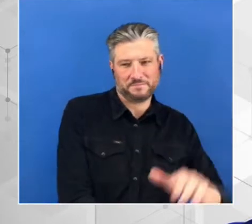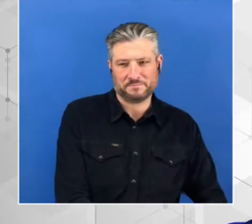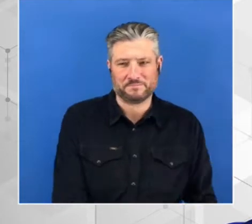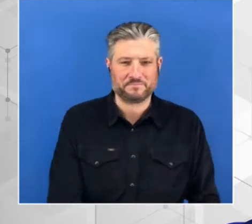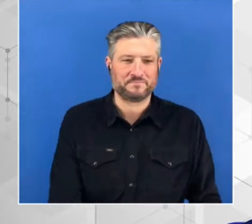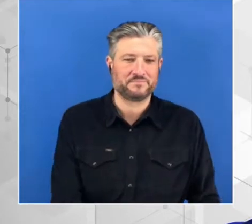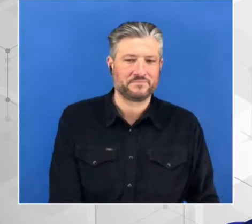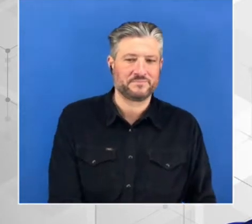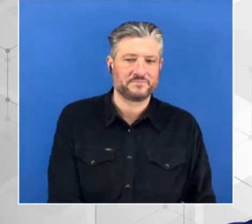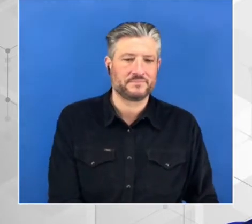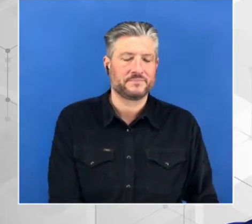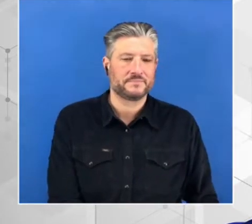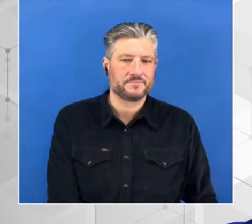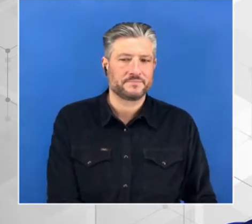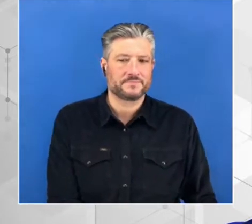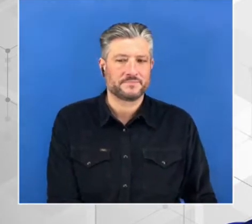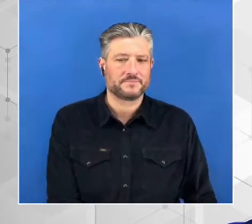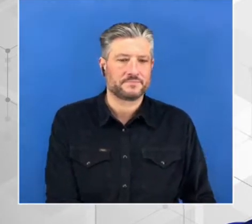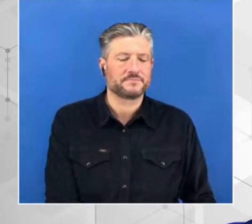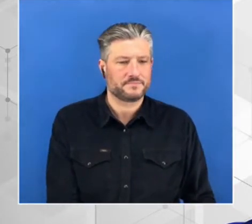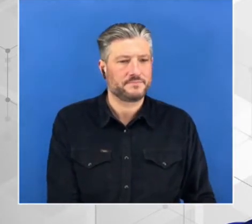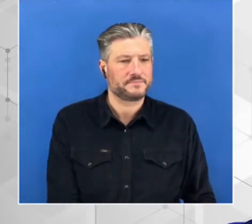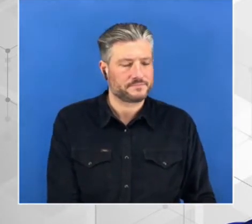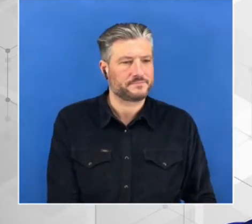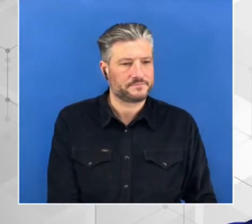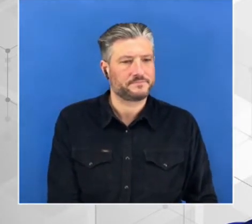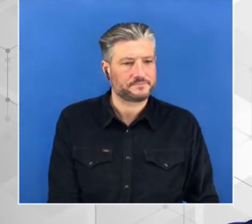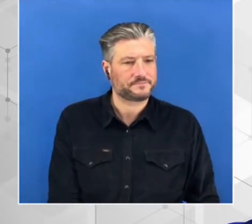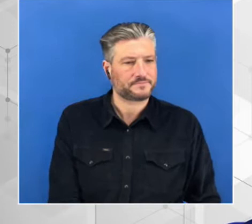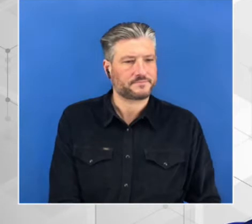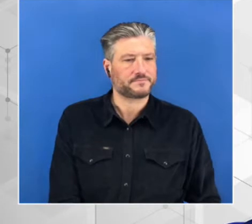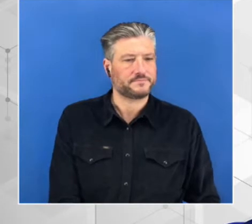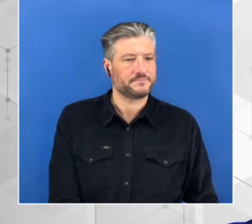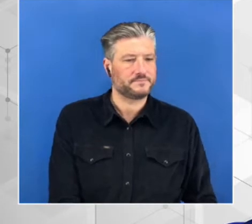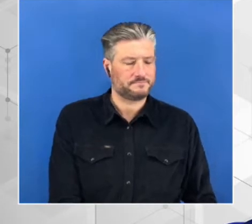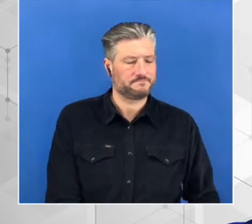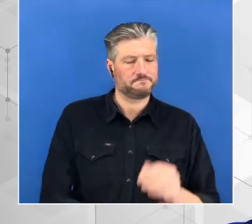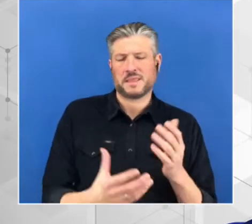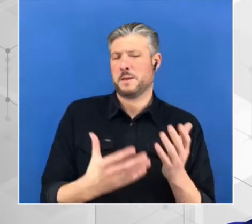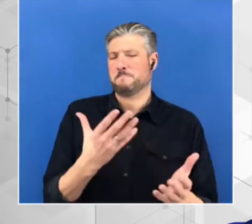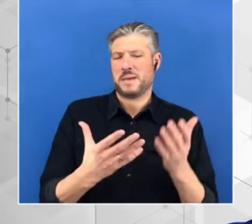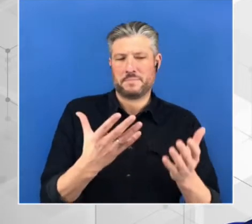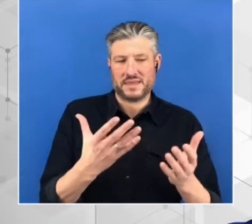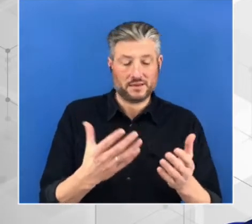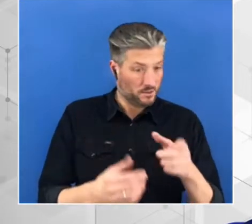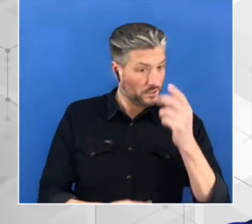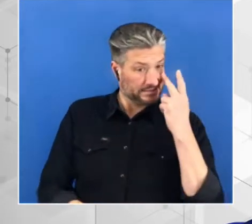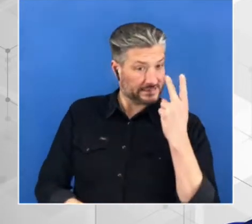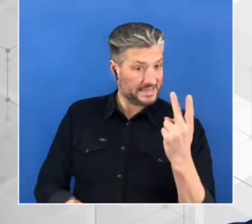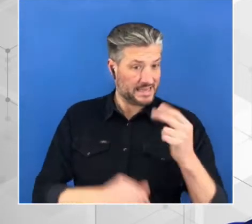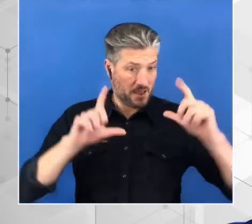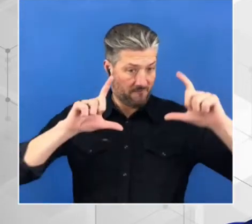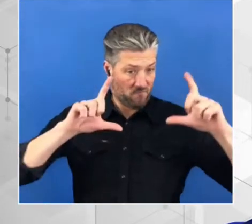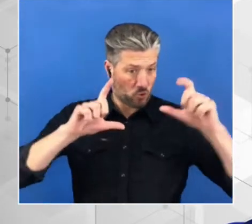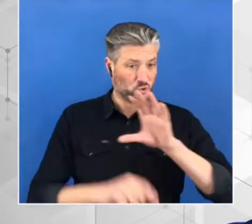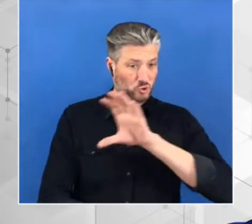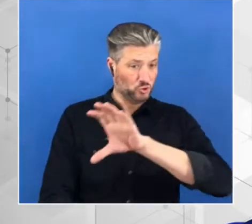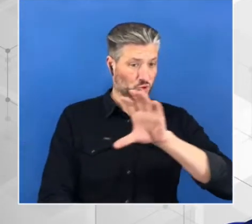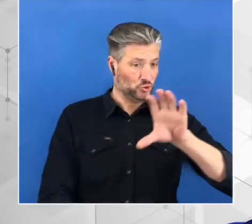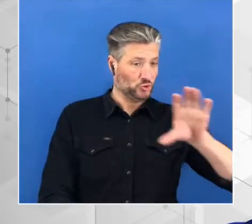that the if something is wrong, right? In the first two situations, we see a very steep ramp,